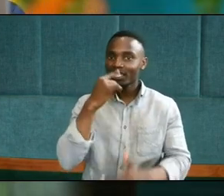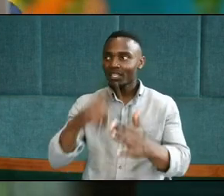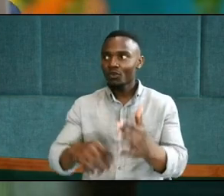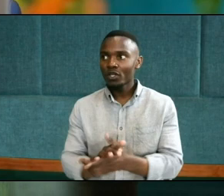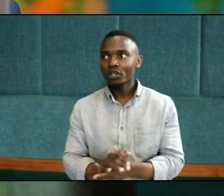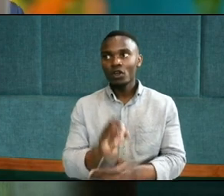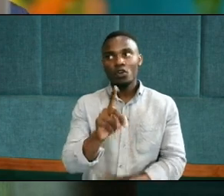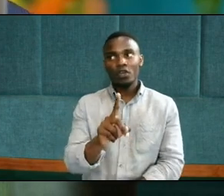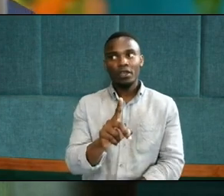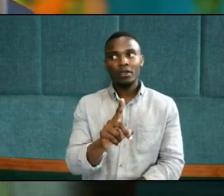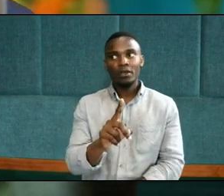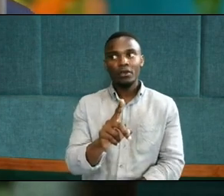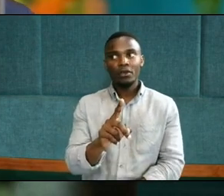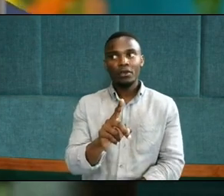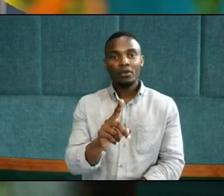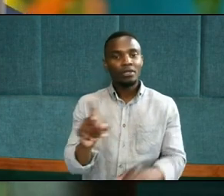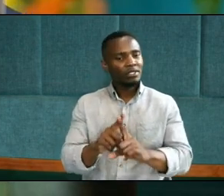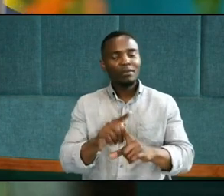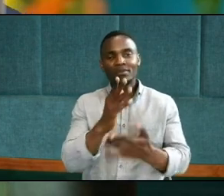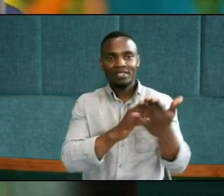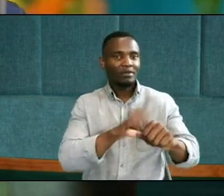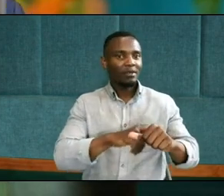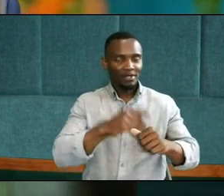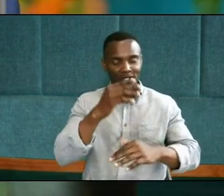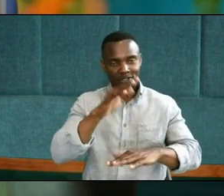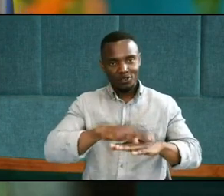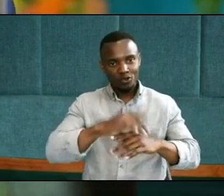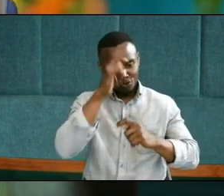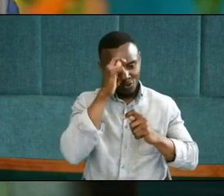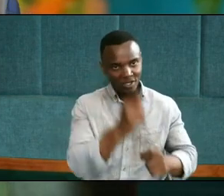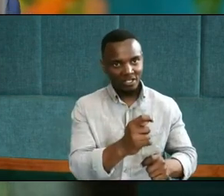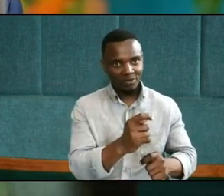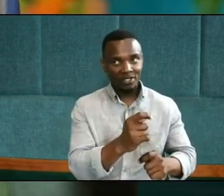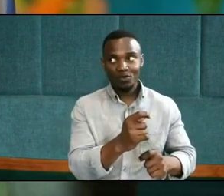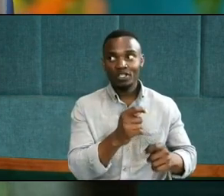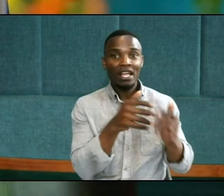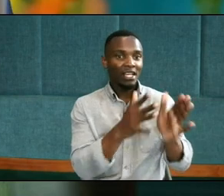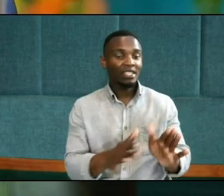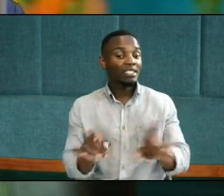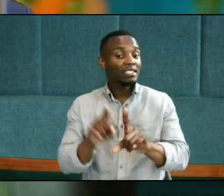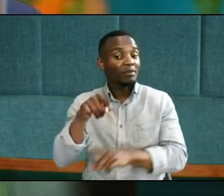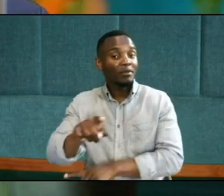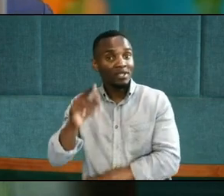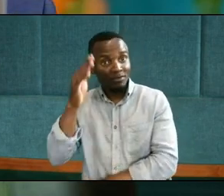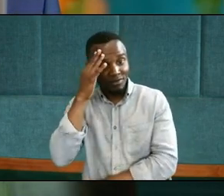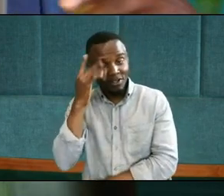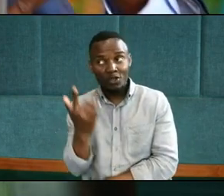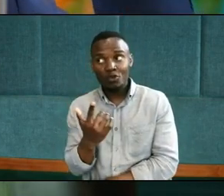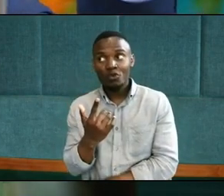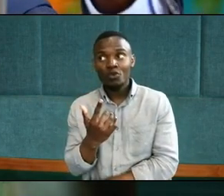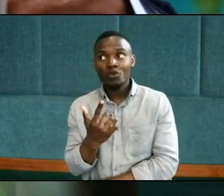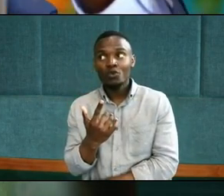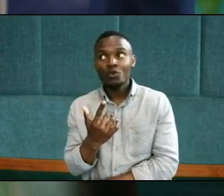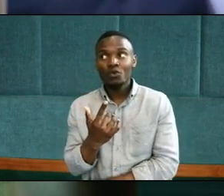it's also good to respect government and rulers. Daniel knew Nebuchadnezzar was not going to live forever. But because